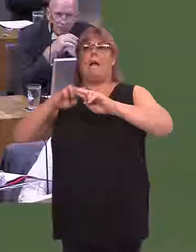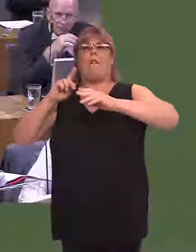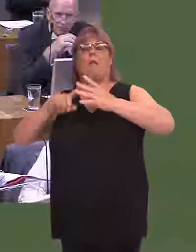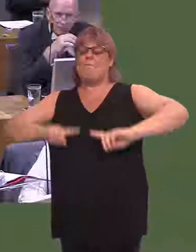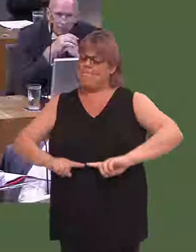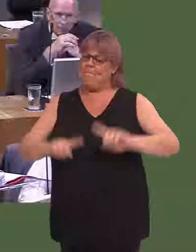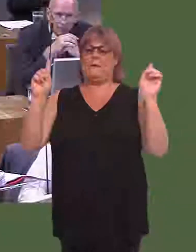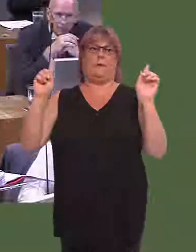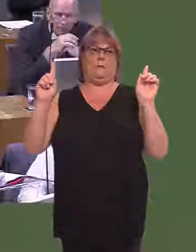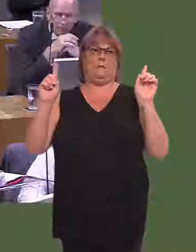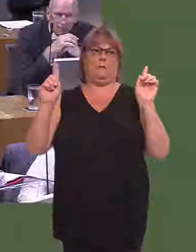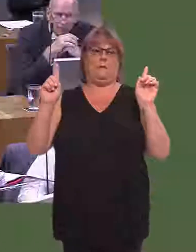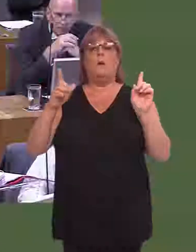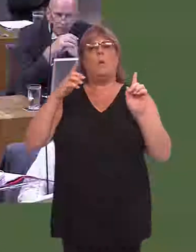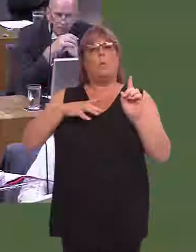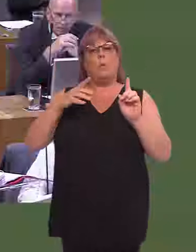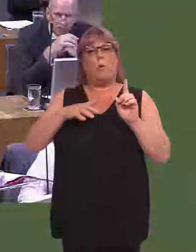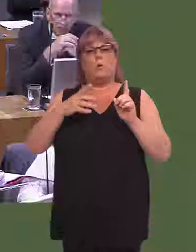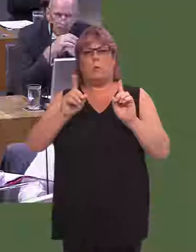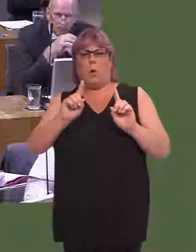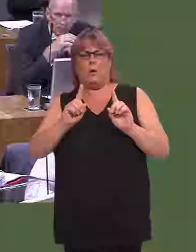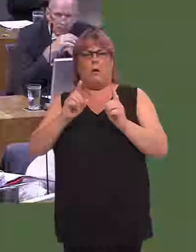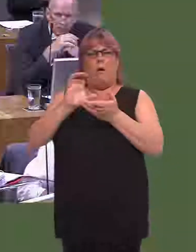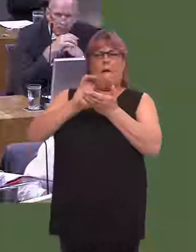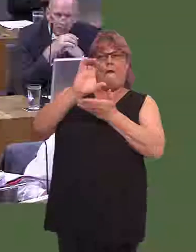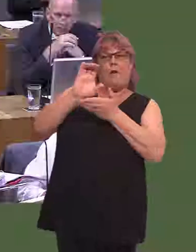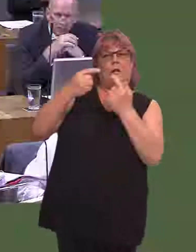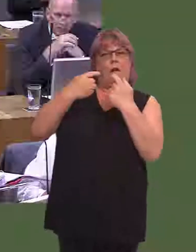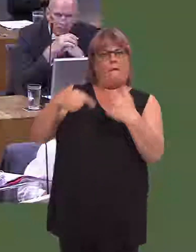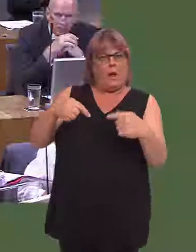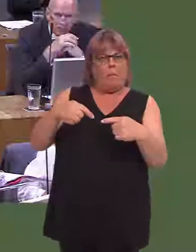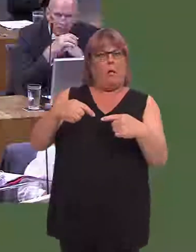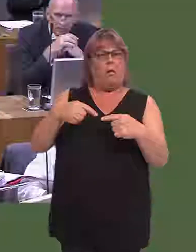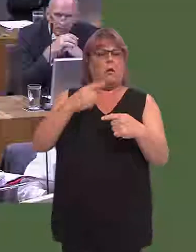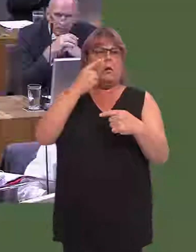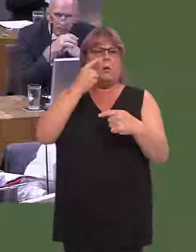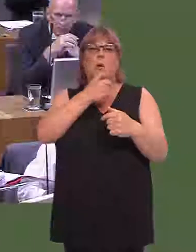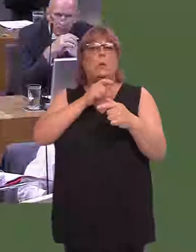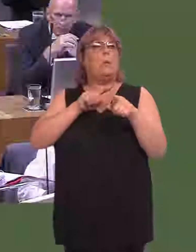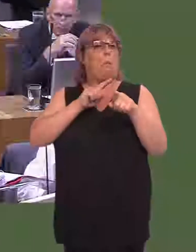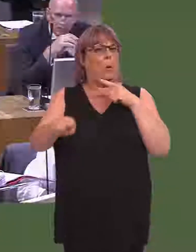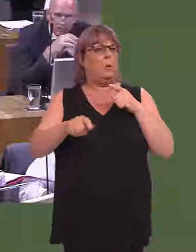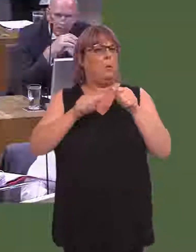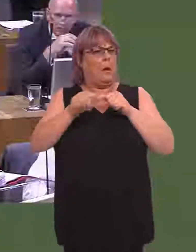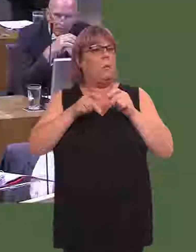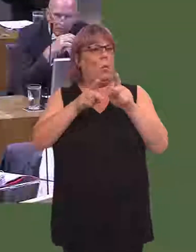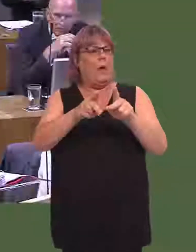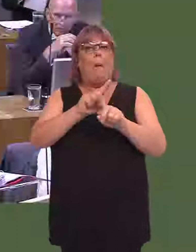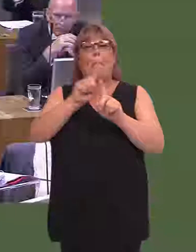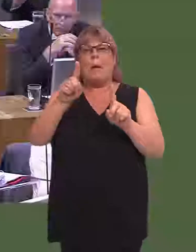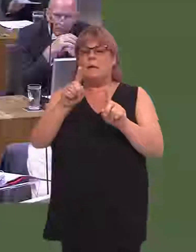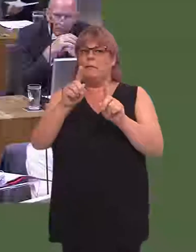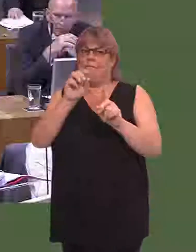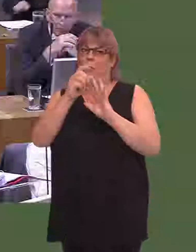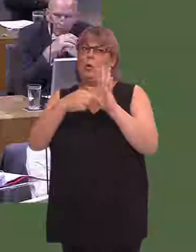from PFI. We will always seek to maximise the amount of funds available through the scheme, but of course we always have to bear in